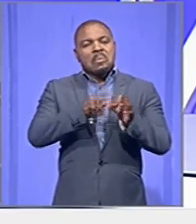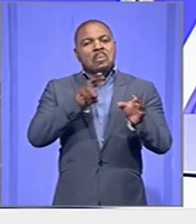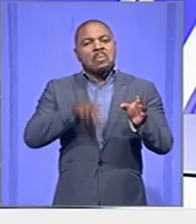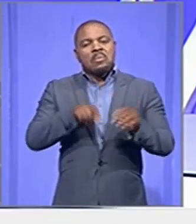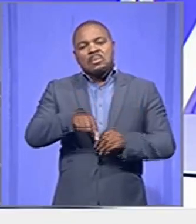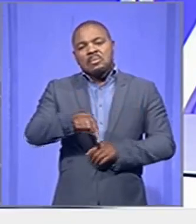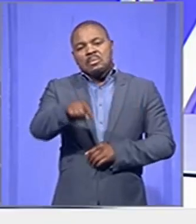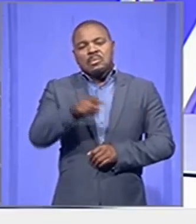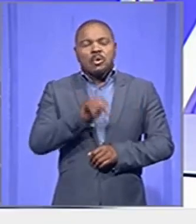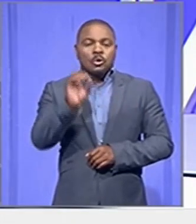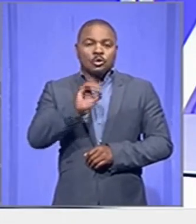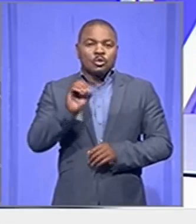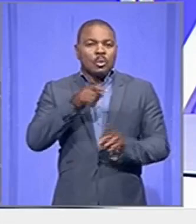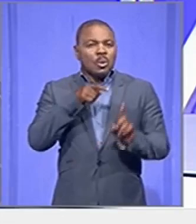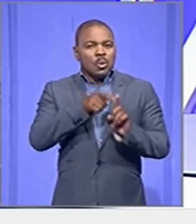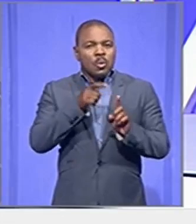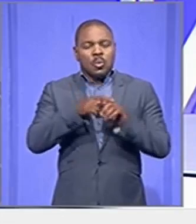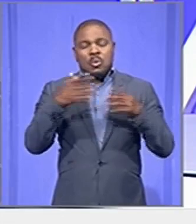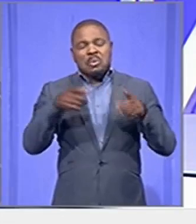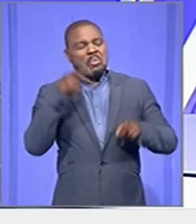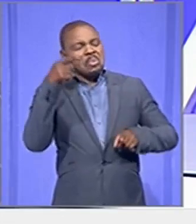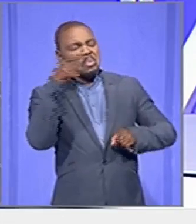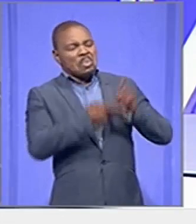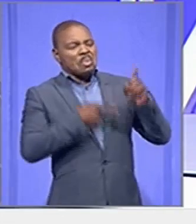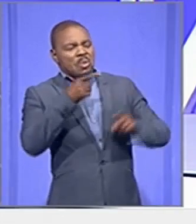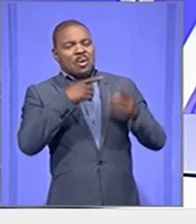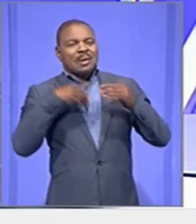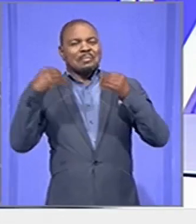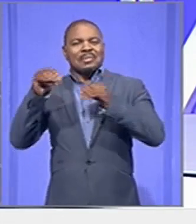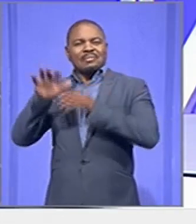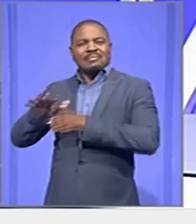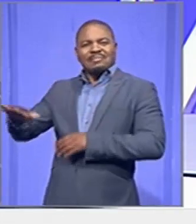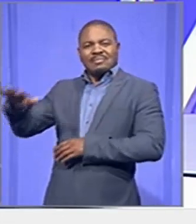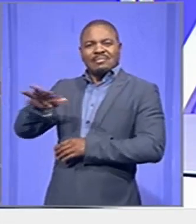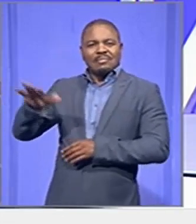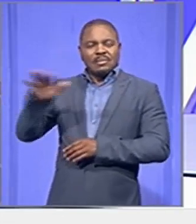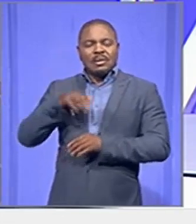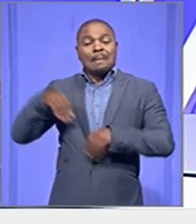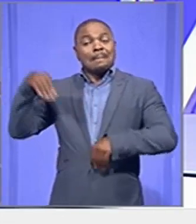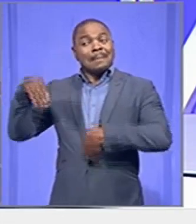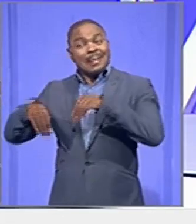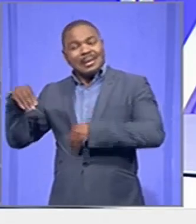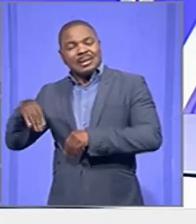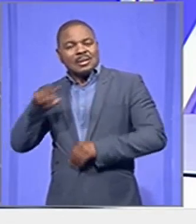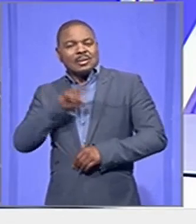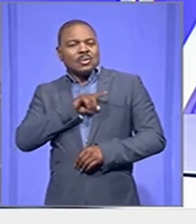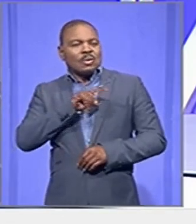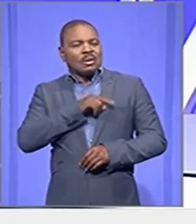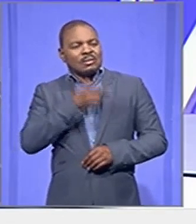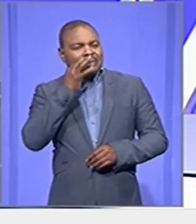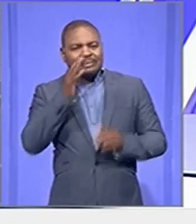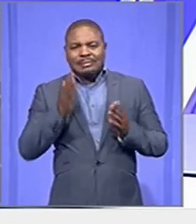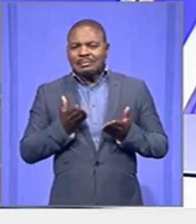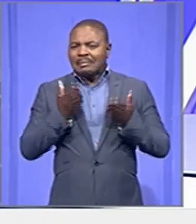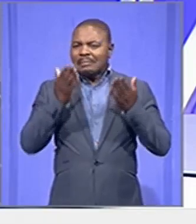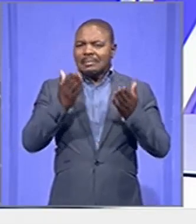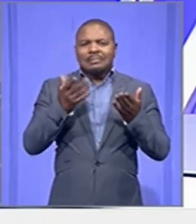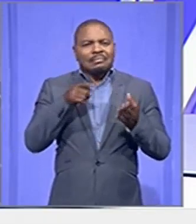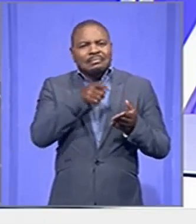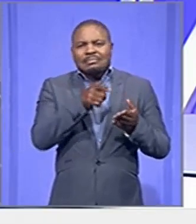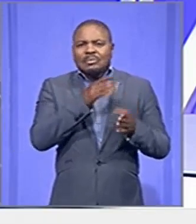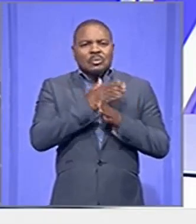Mphalane. Dabi o ntse a seolwa haholo ke lekala la dikgwebo haholoholo la merafo le ho hloleha ha ditshebeletso tsa